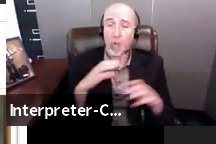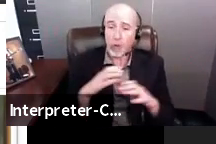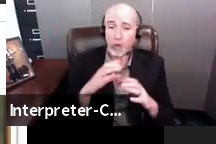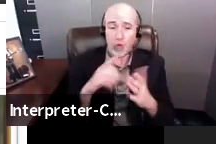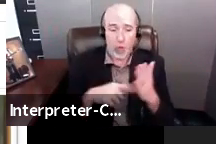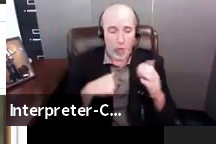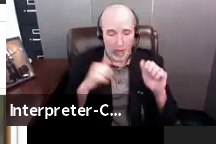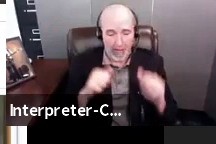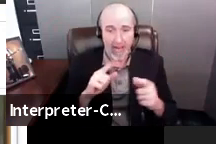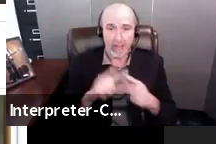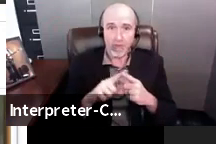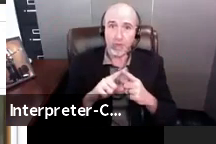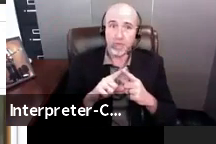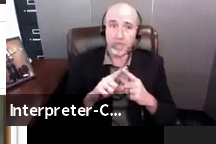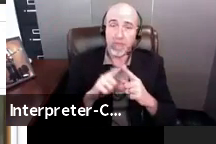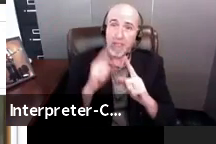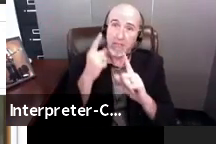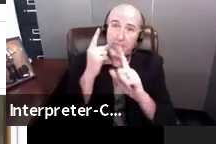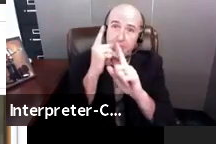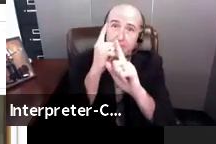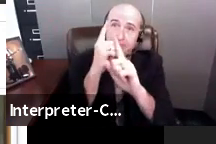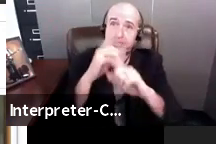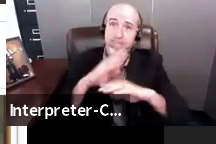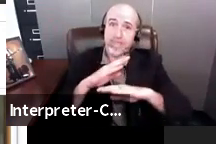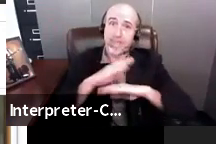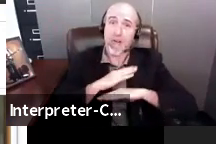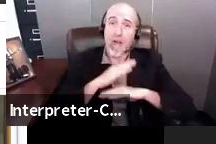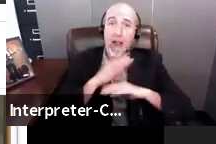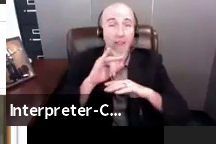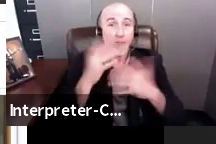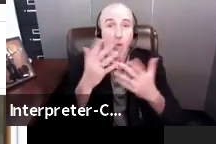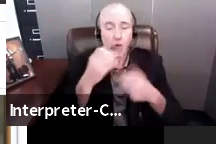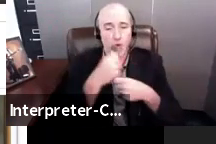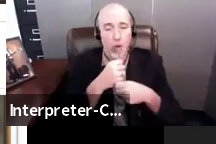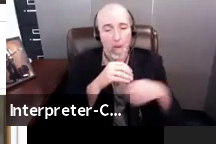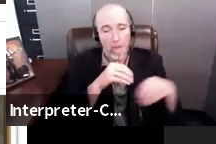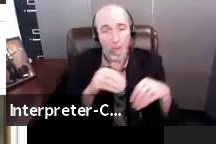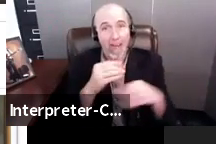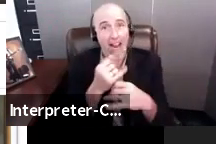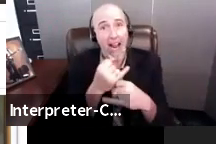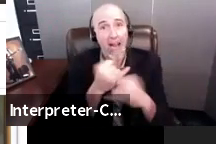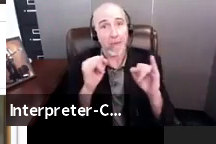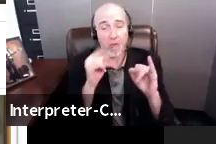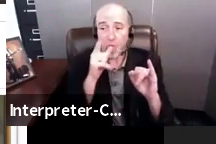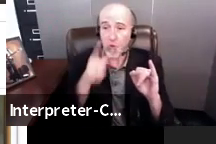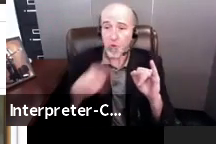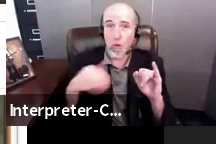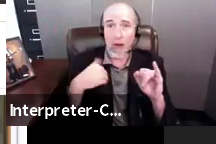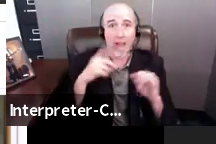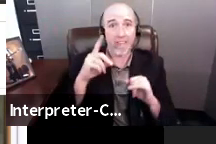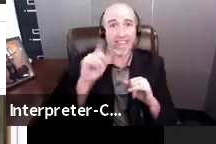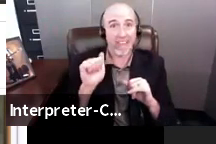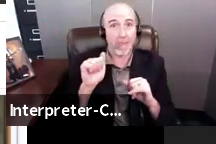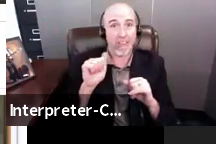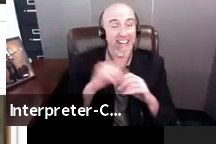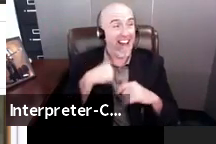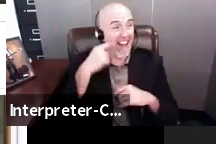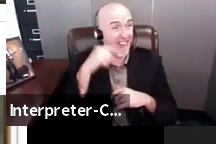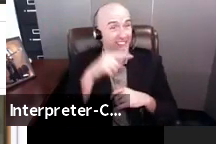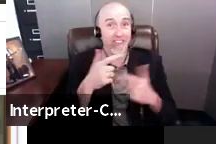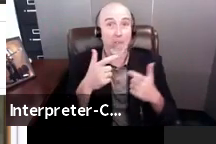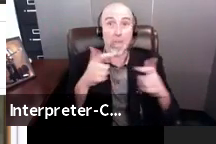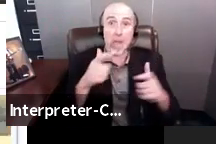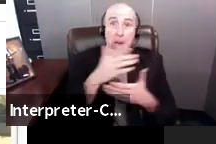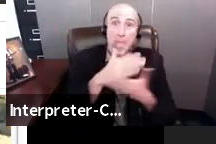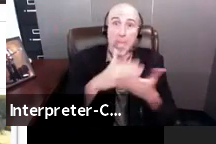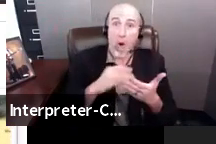can to fulfill our mission. And that's to create mobility and independence for those with disabilities in our community. And I think this is a big part of